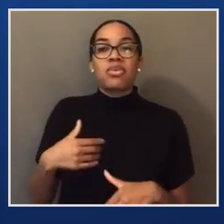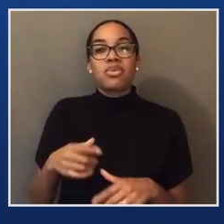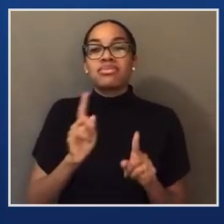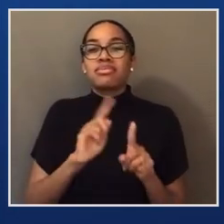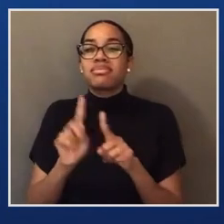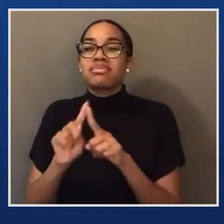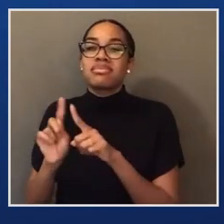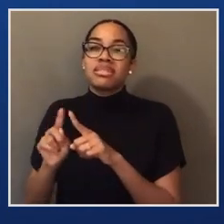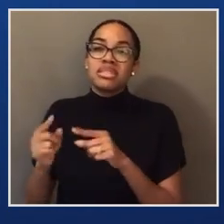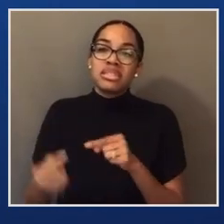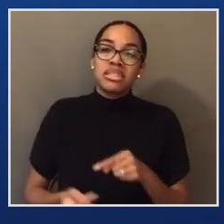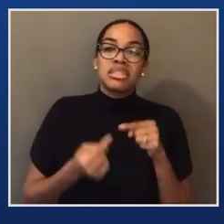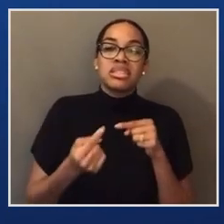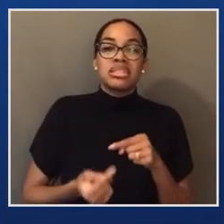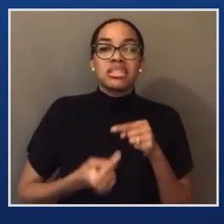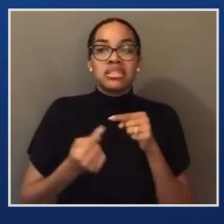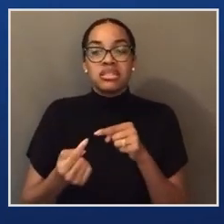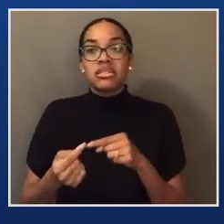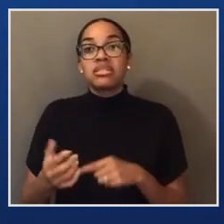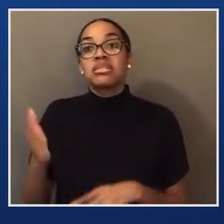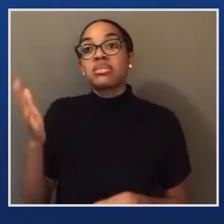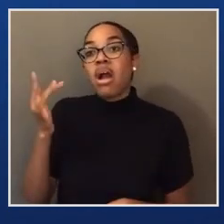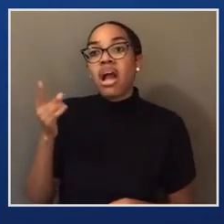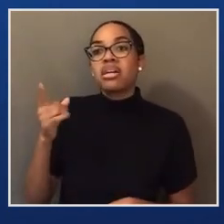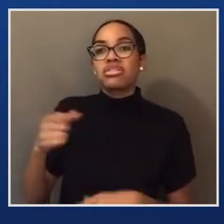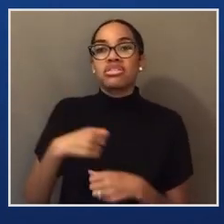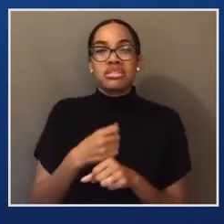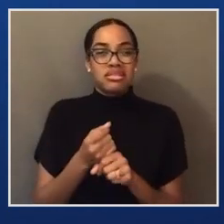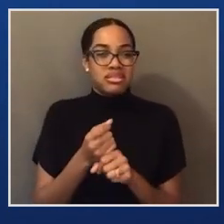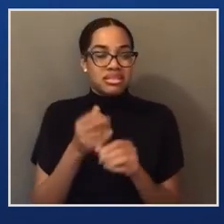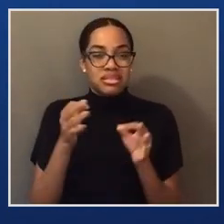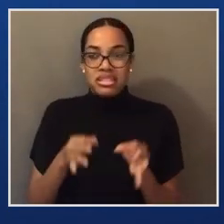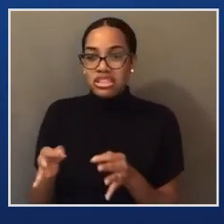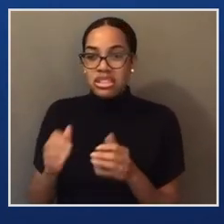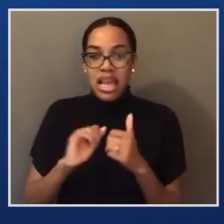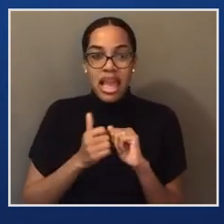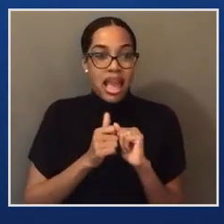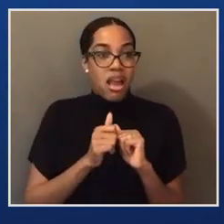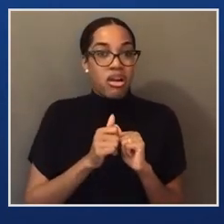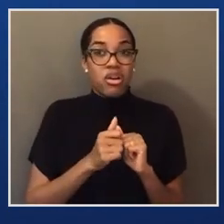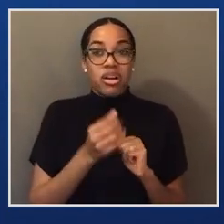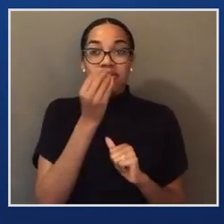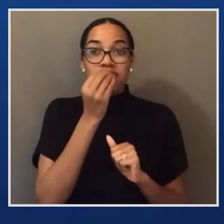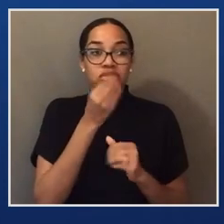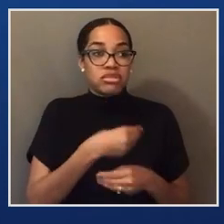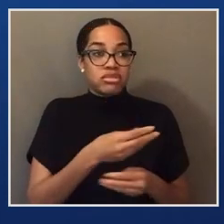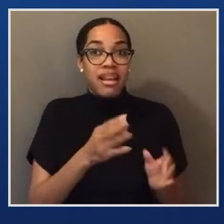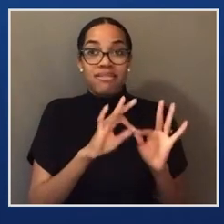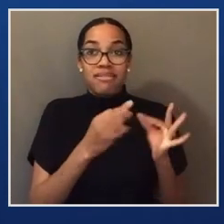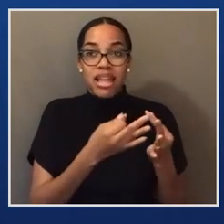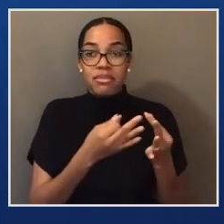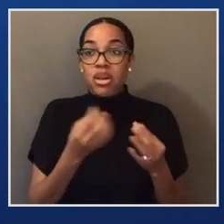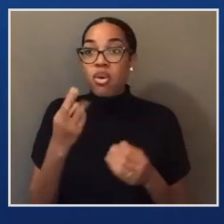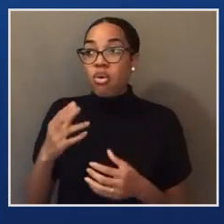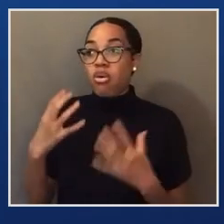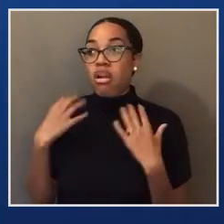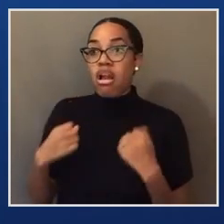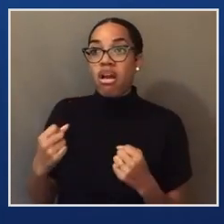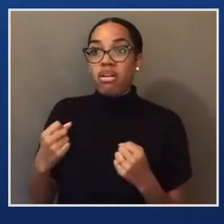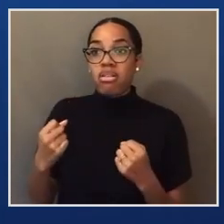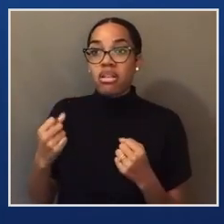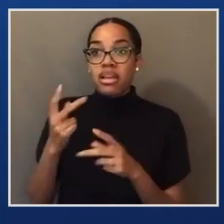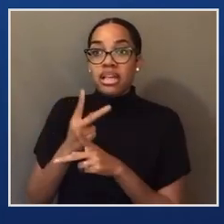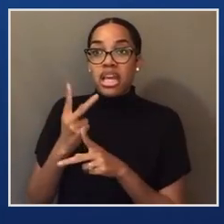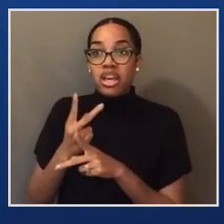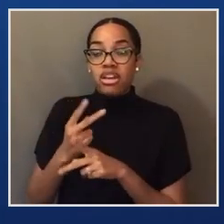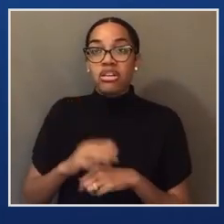which was making ends meet for our families over her healthcare. But the second was choosing which twin she was gonna send